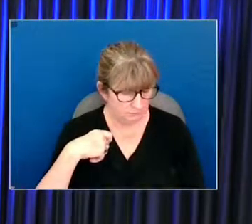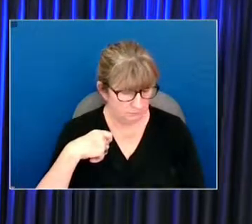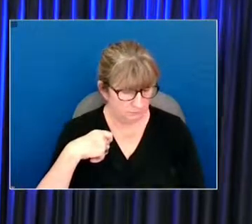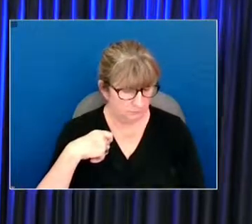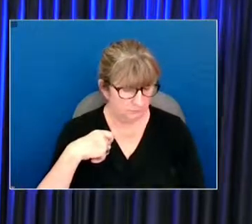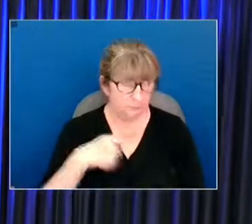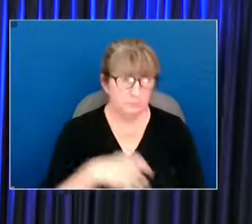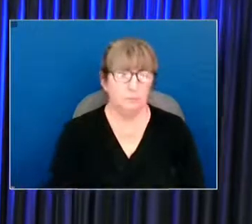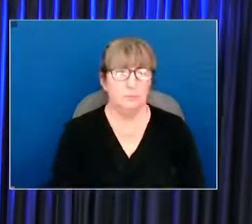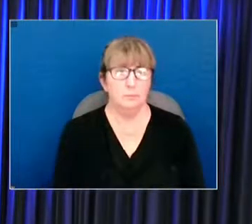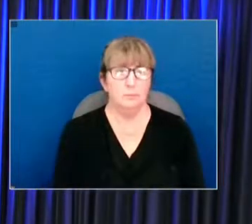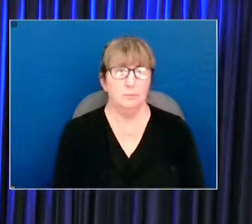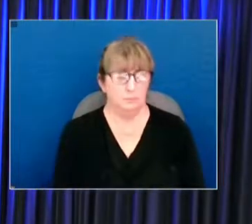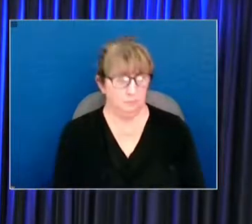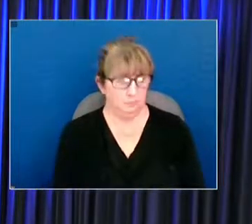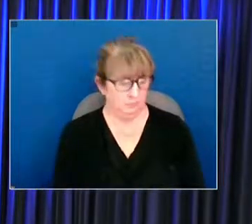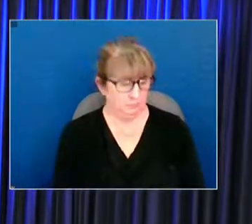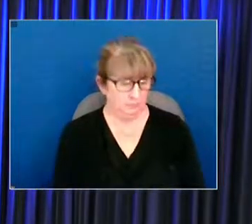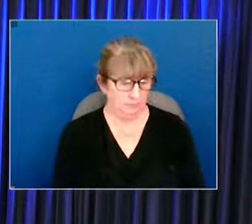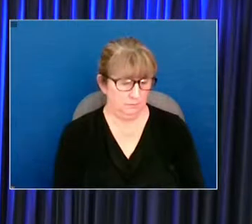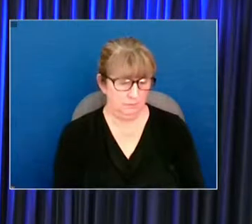Okay, Alvaro?